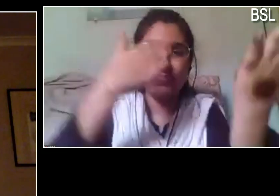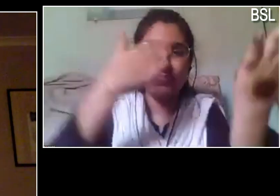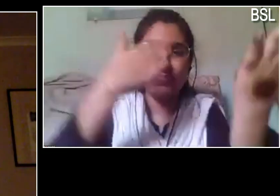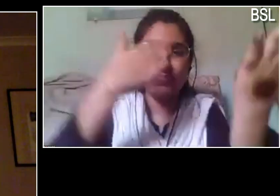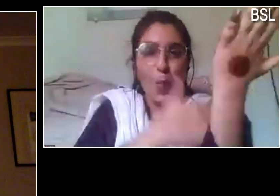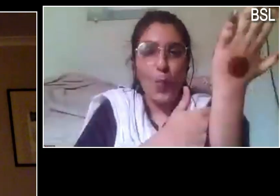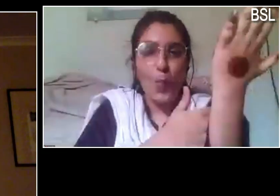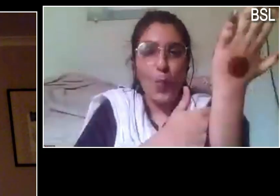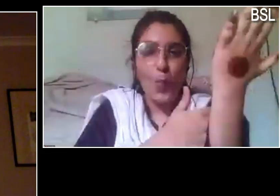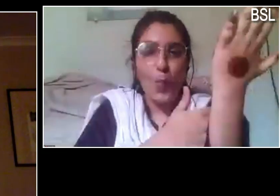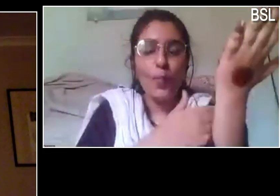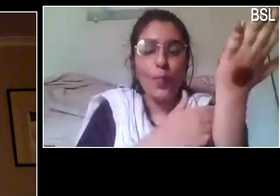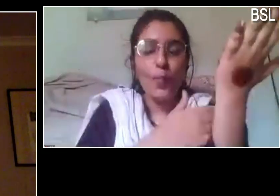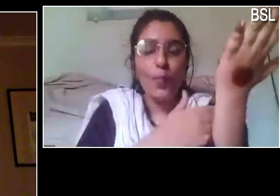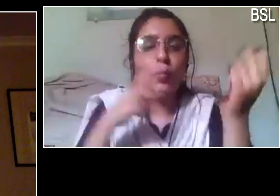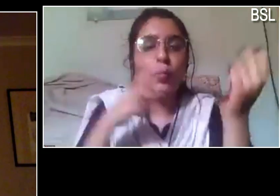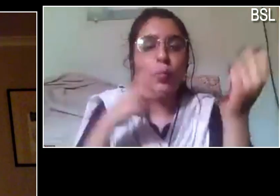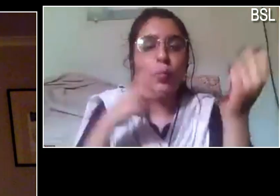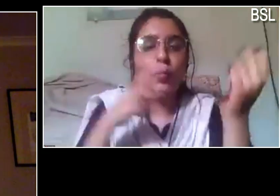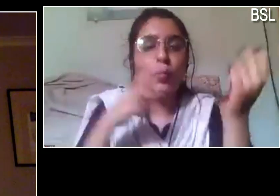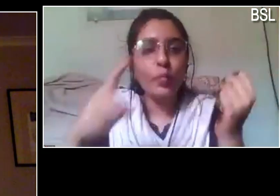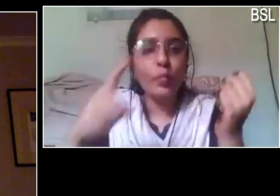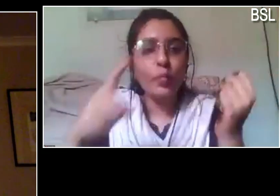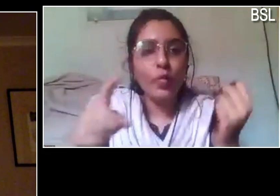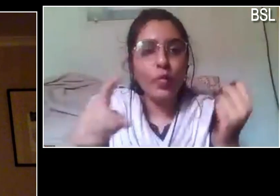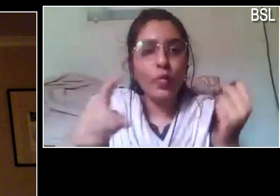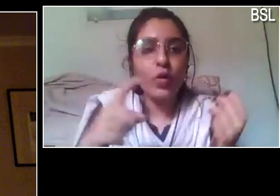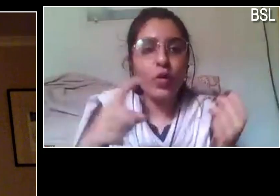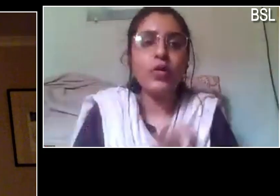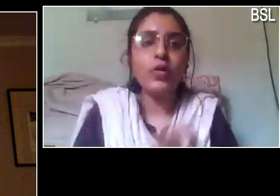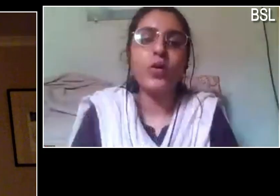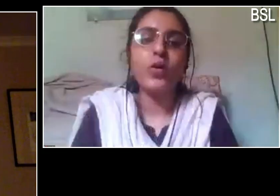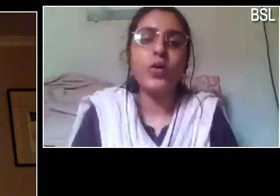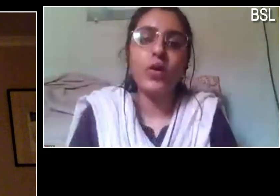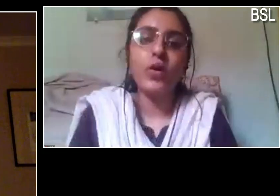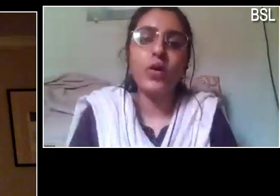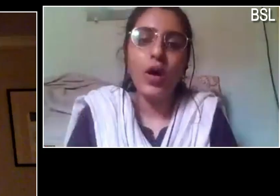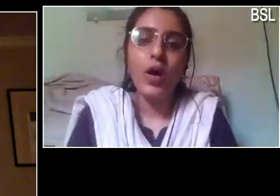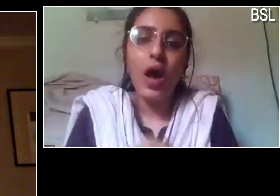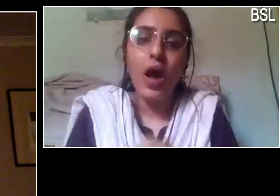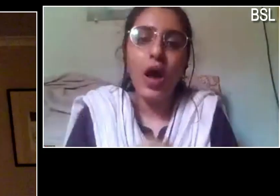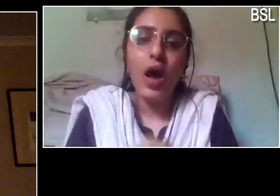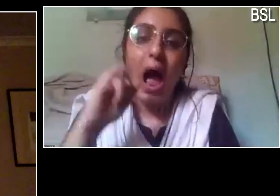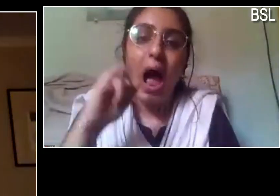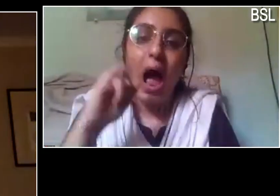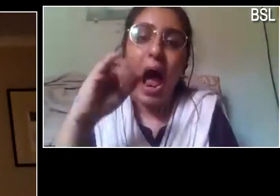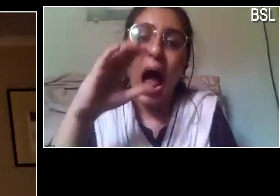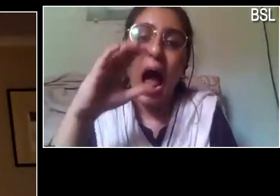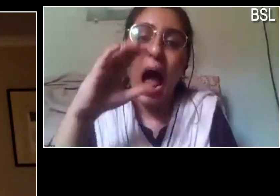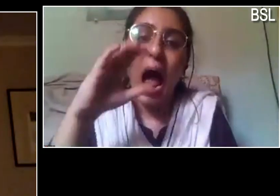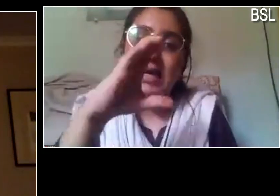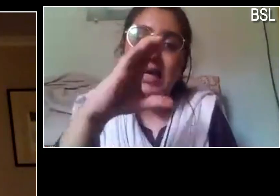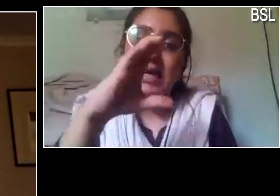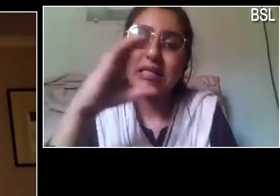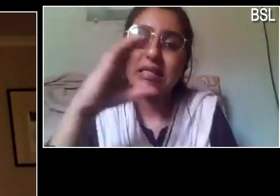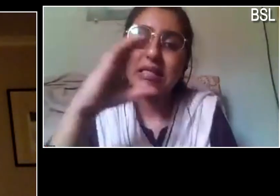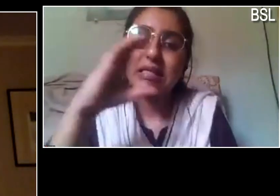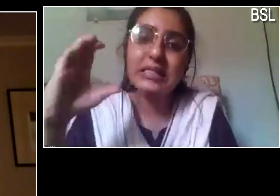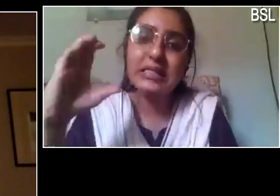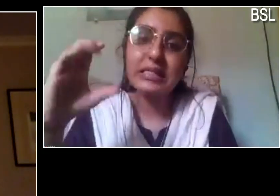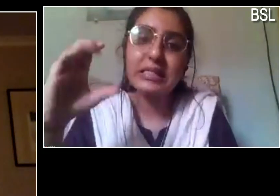Now, Australia is a federation of states and territories, and it has its own